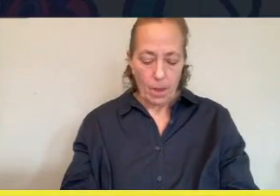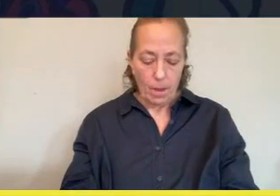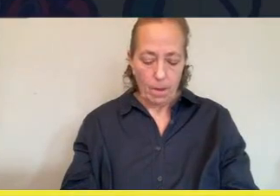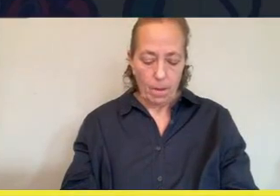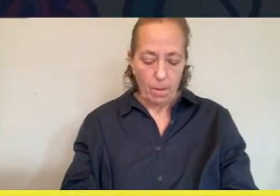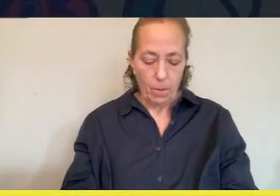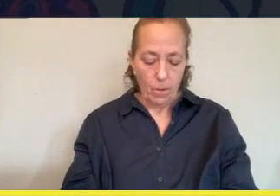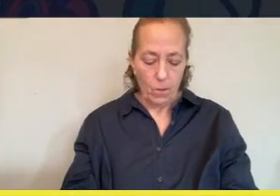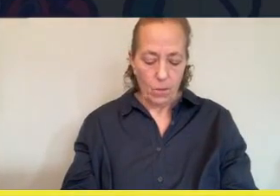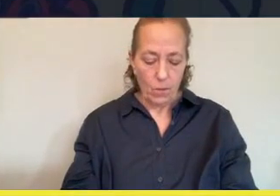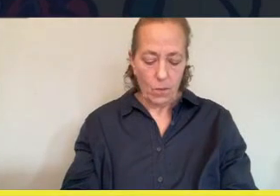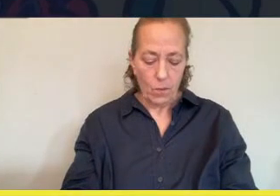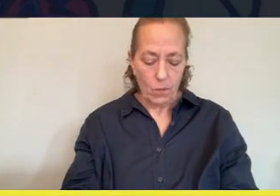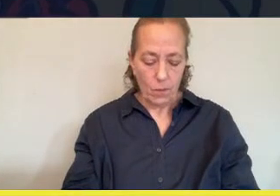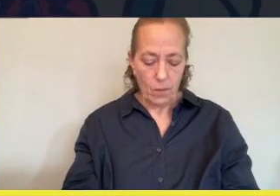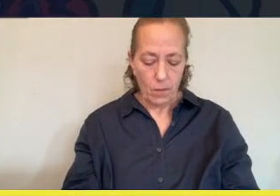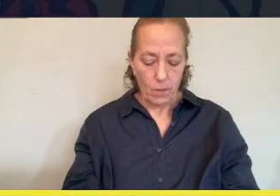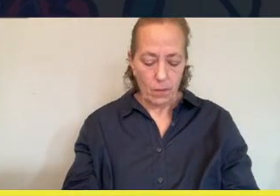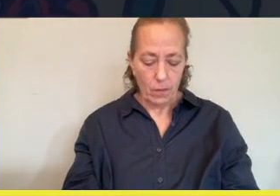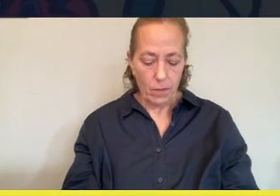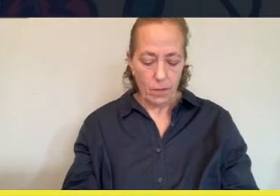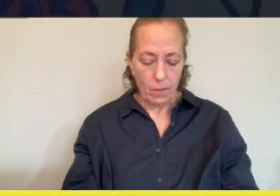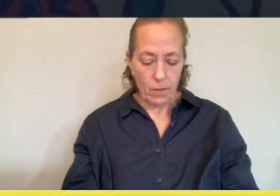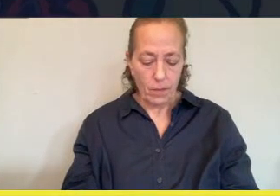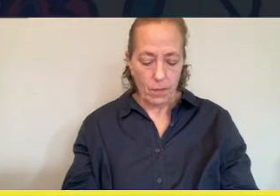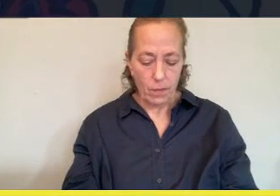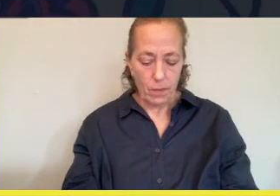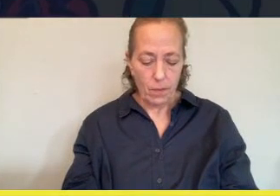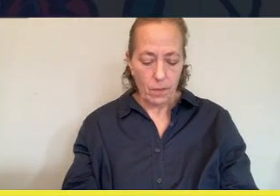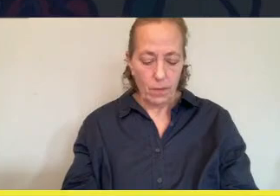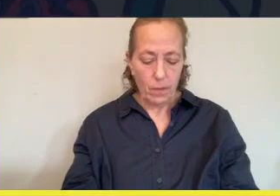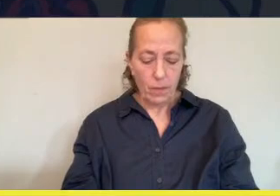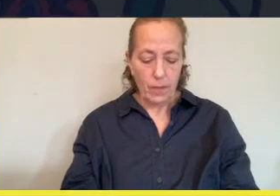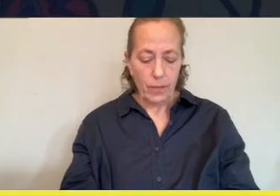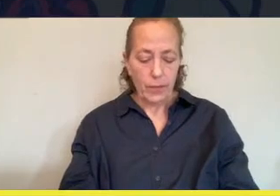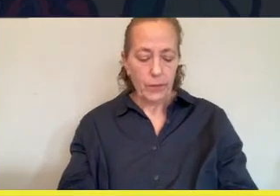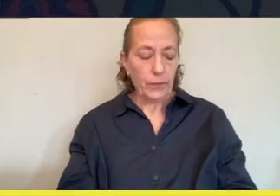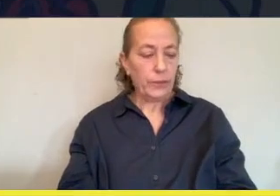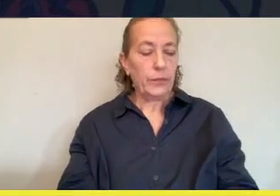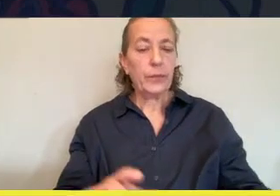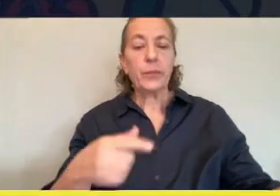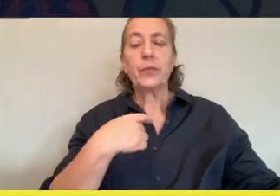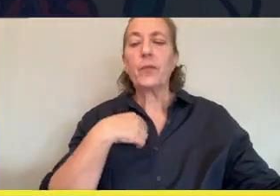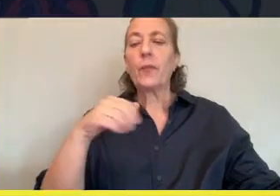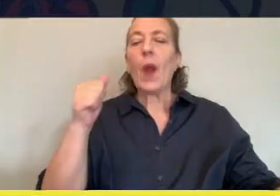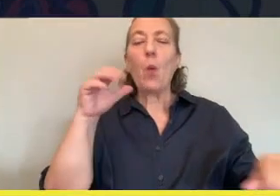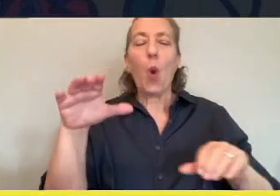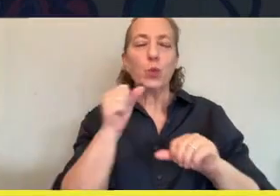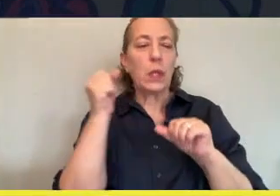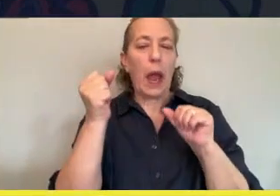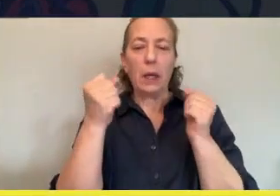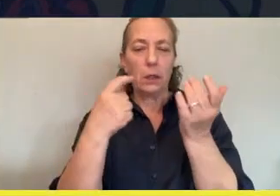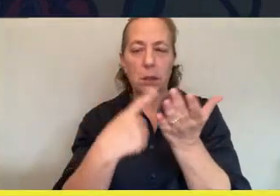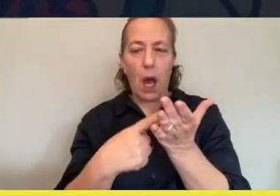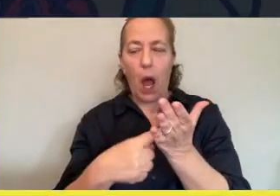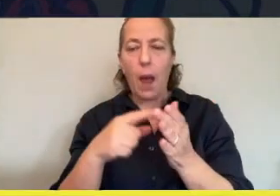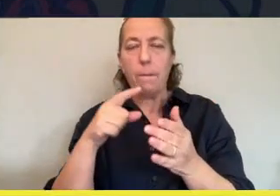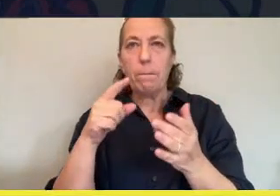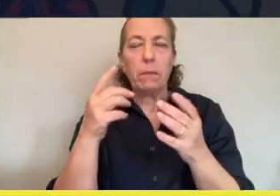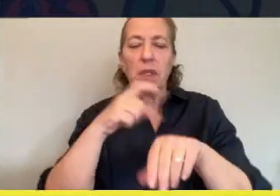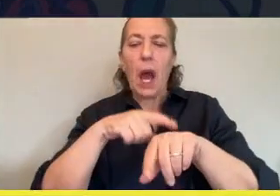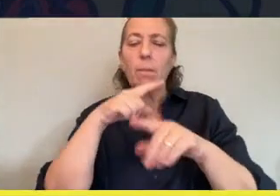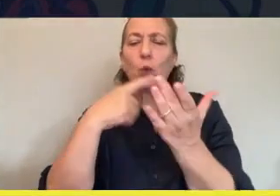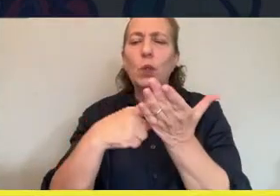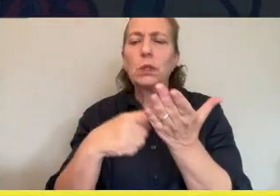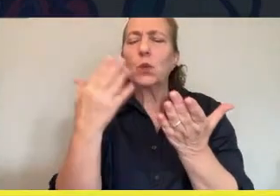I think we have heard all day, so I'm not going to take any time to discuss why it's important to collect